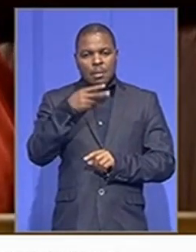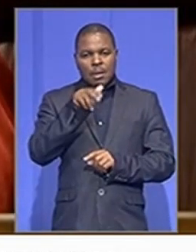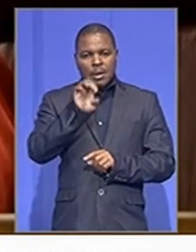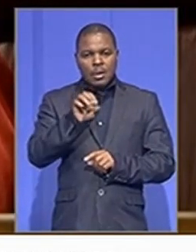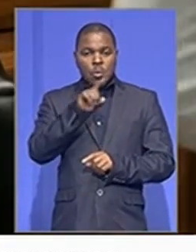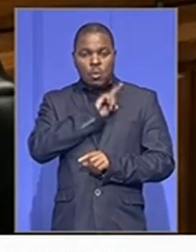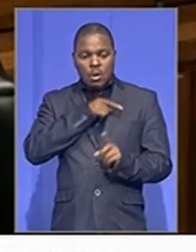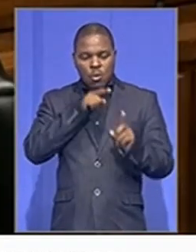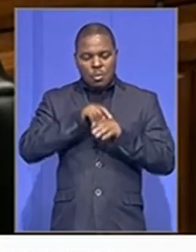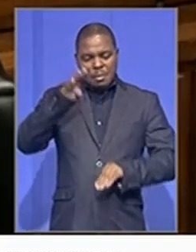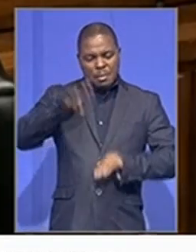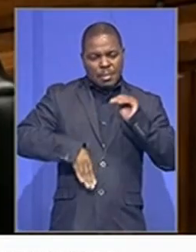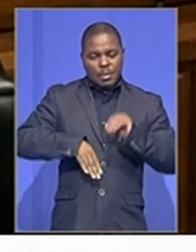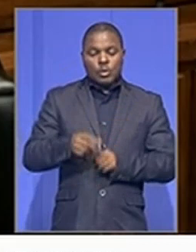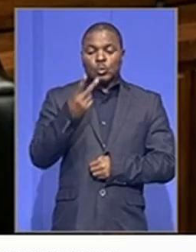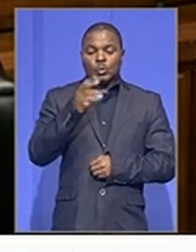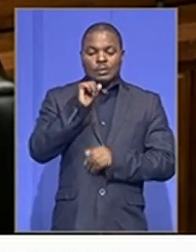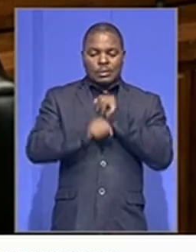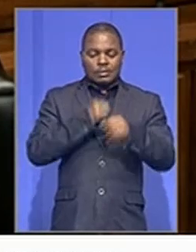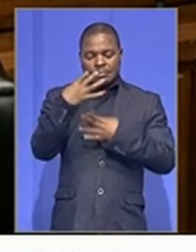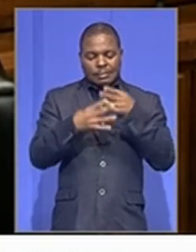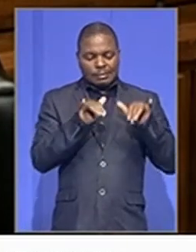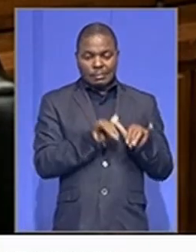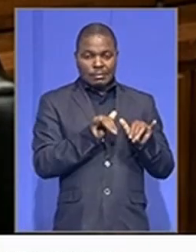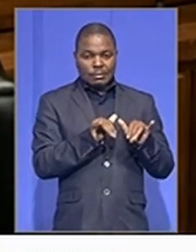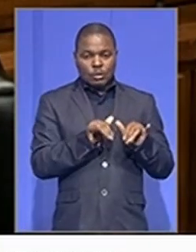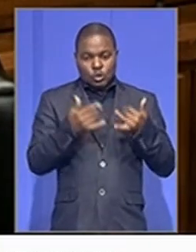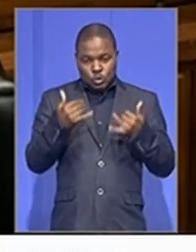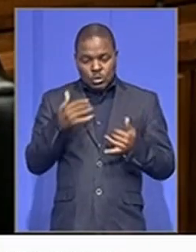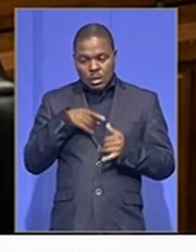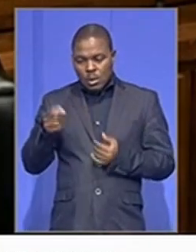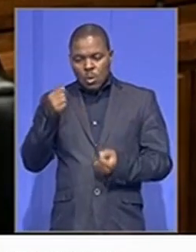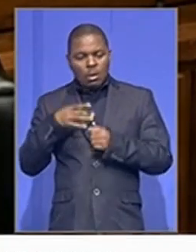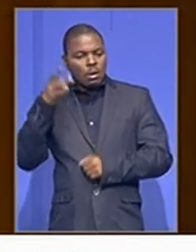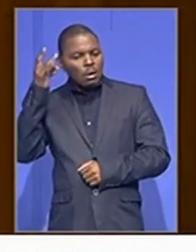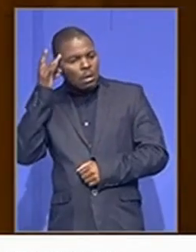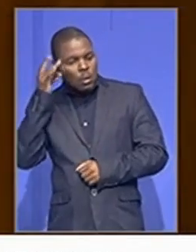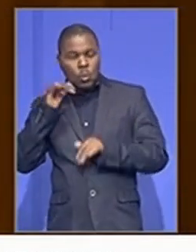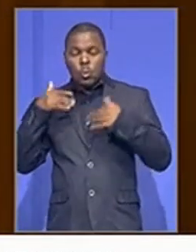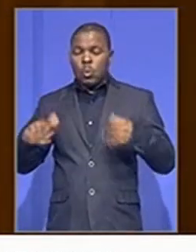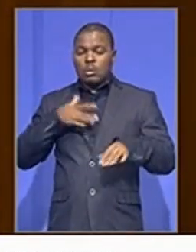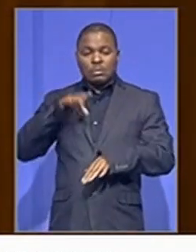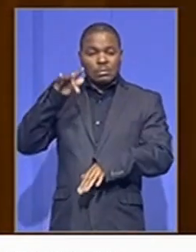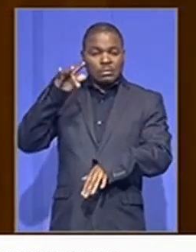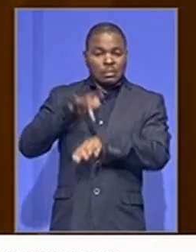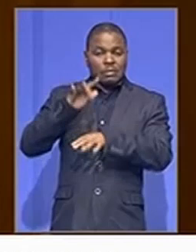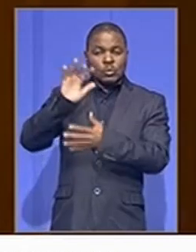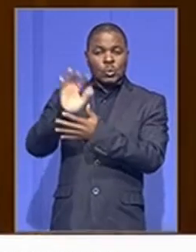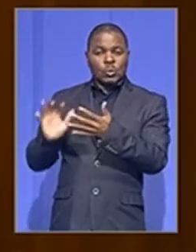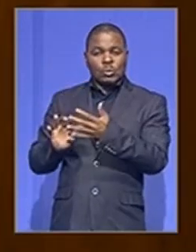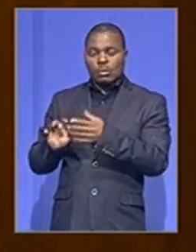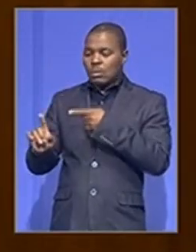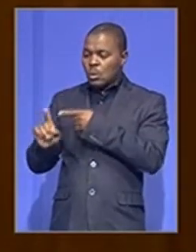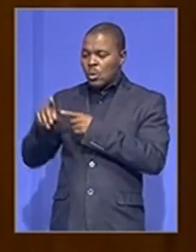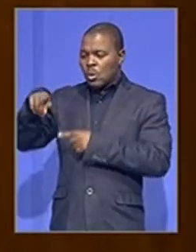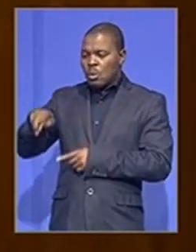ga gore a tlholelwe mengwaga e 20 kgolegong. Kgorotsheko e tlhile e kwele ka ga ditiragalo tšeo di tšhabišago madi a mmele malebana le